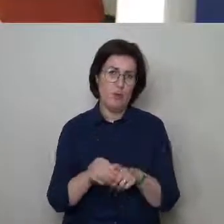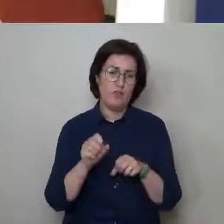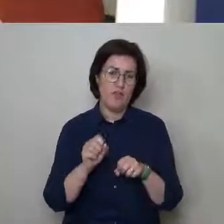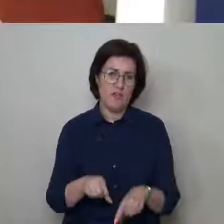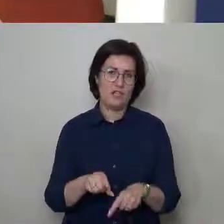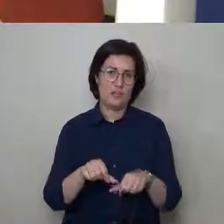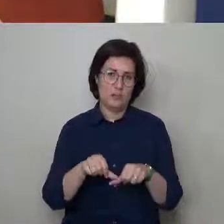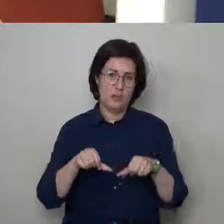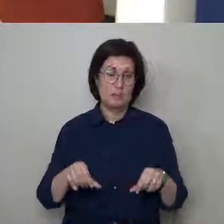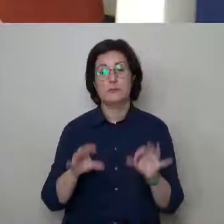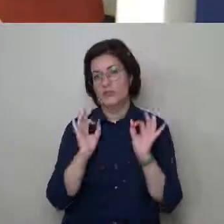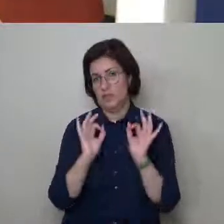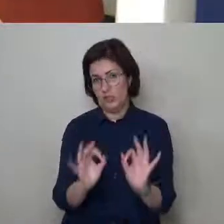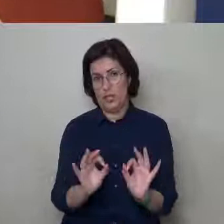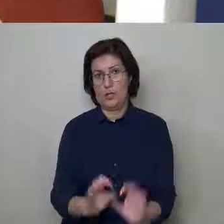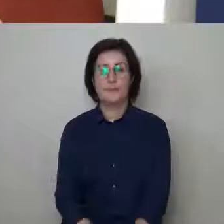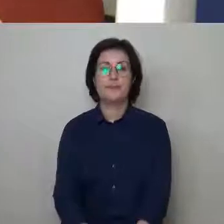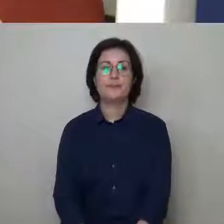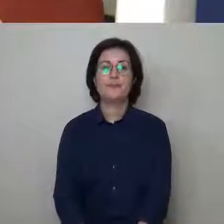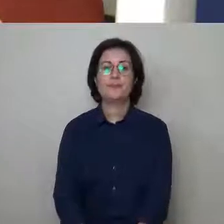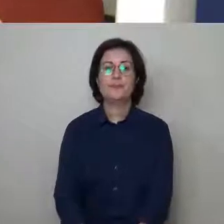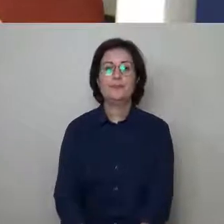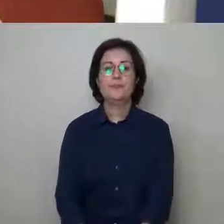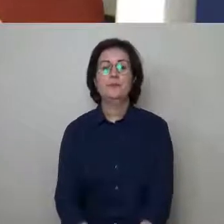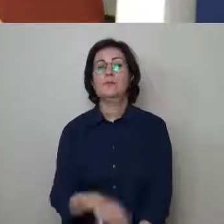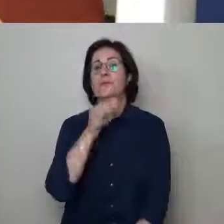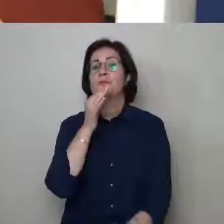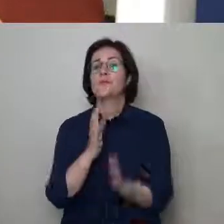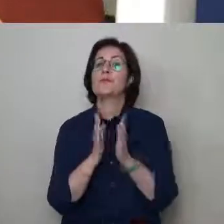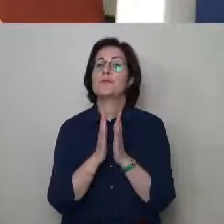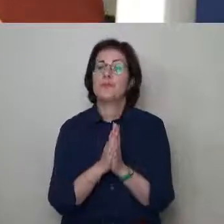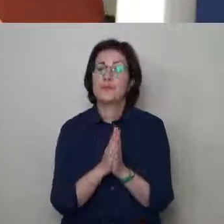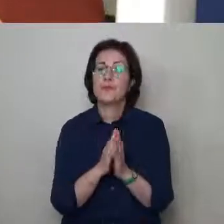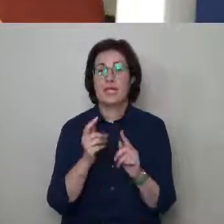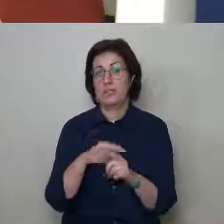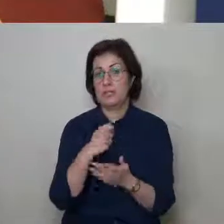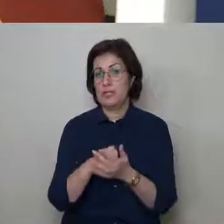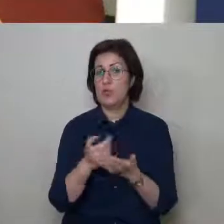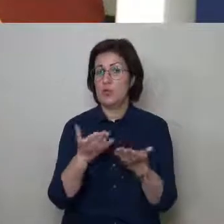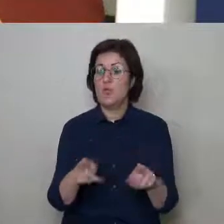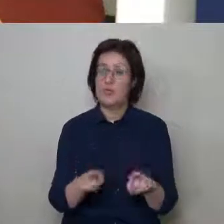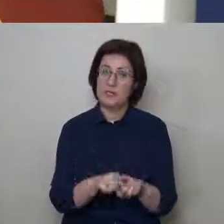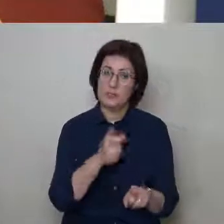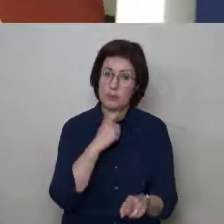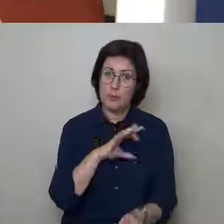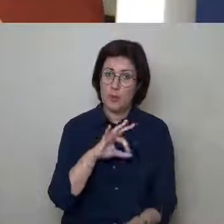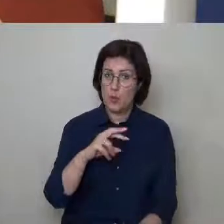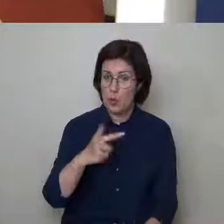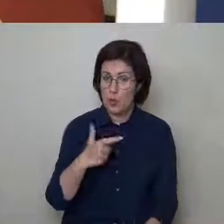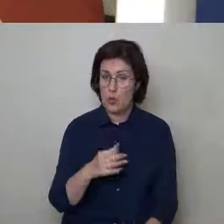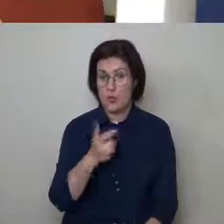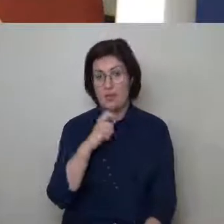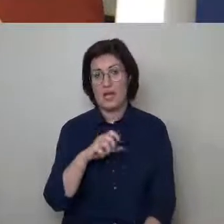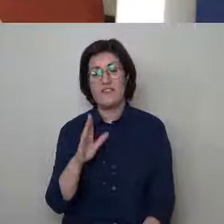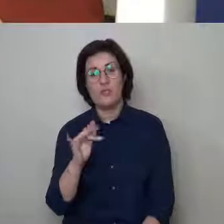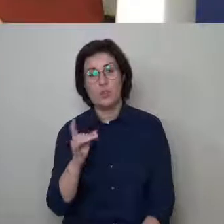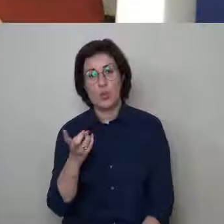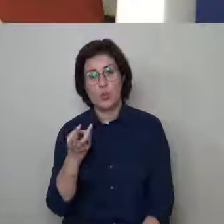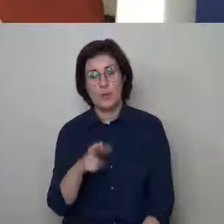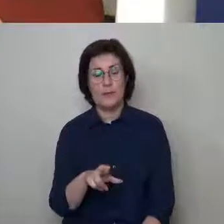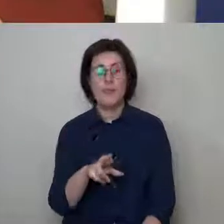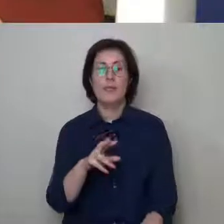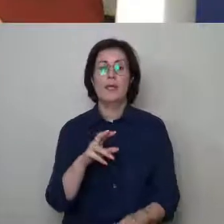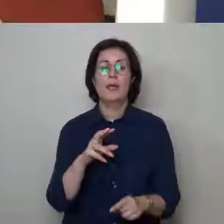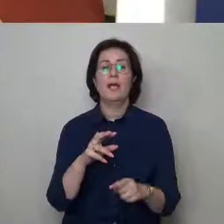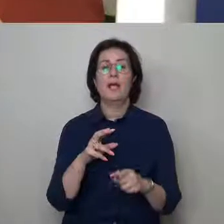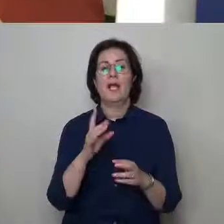with the requirements and demands of the CEC, is considered to be a blatant or grave violation. That's